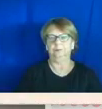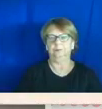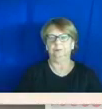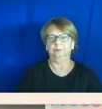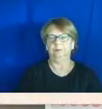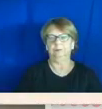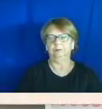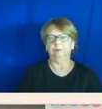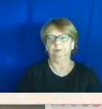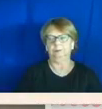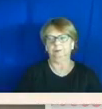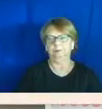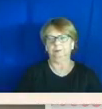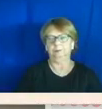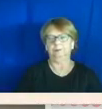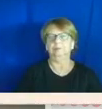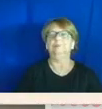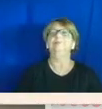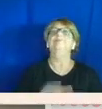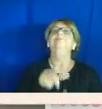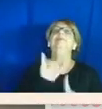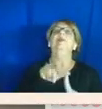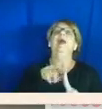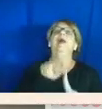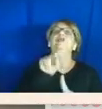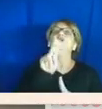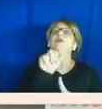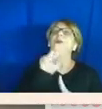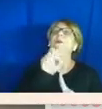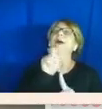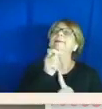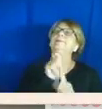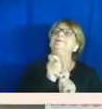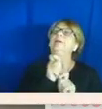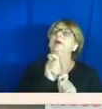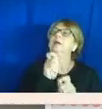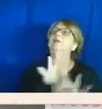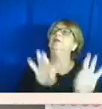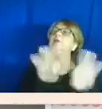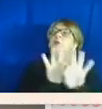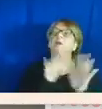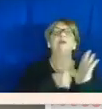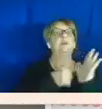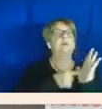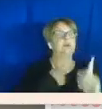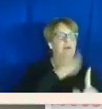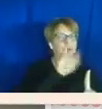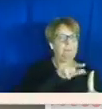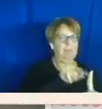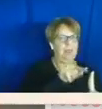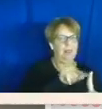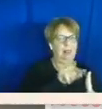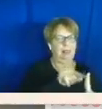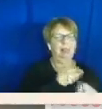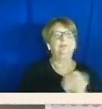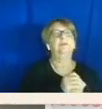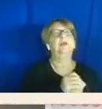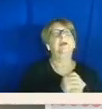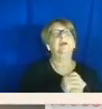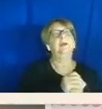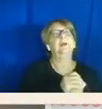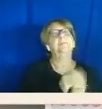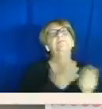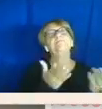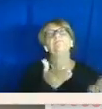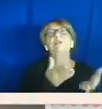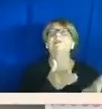Here's a nuance that is important. Sometimes you have a bill that is just there to make a